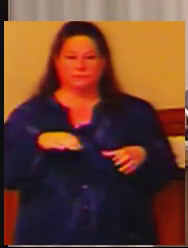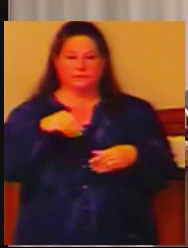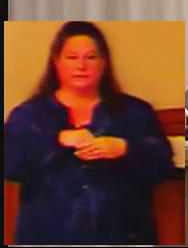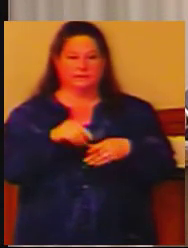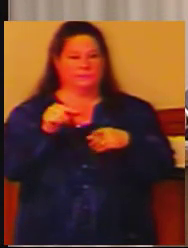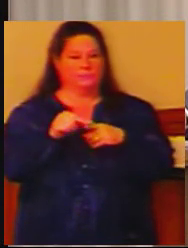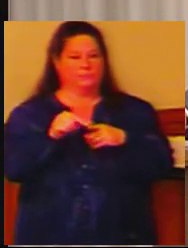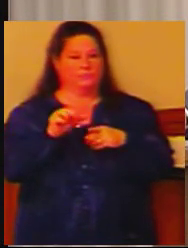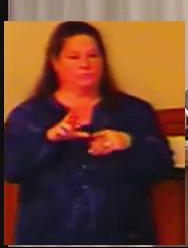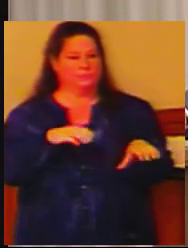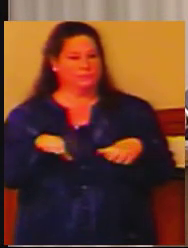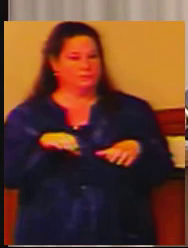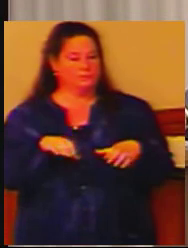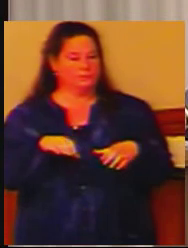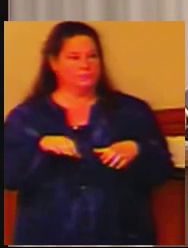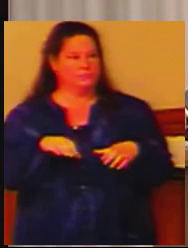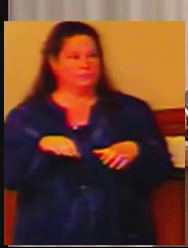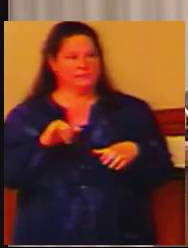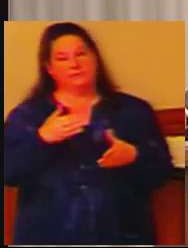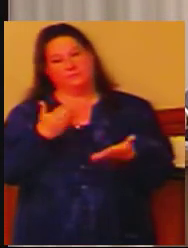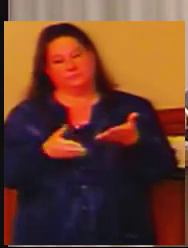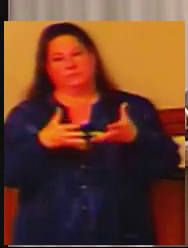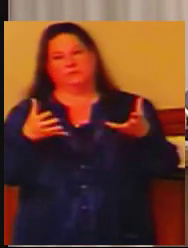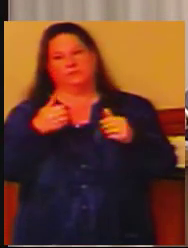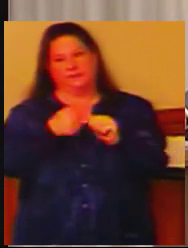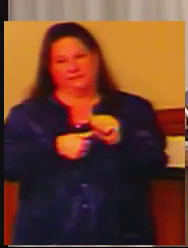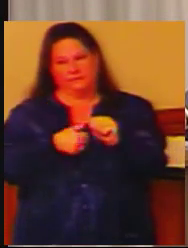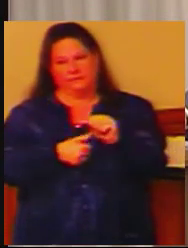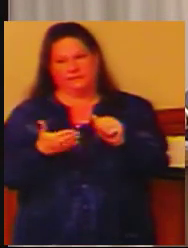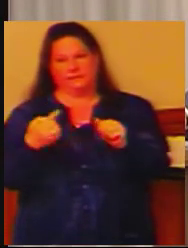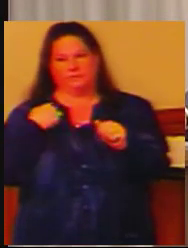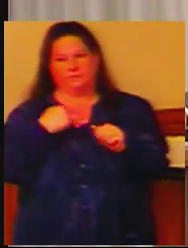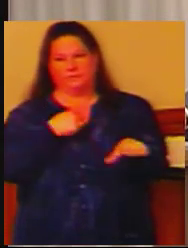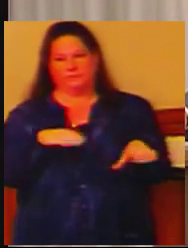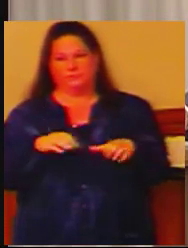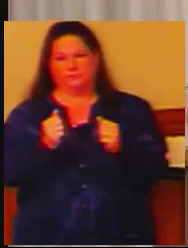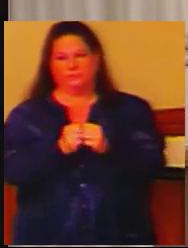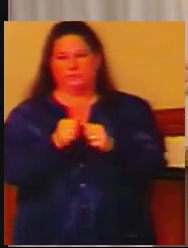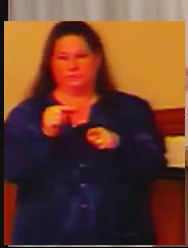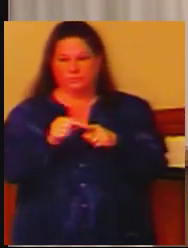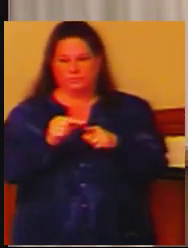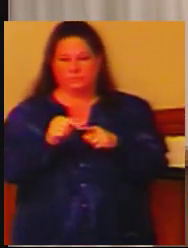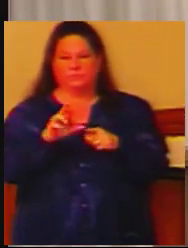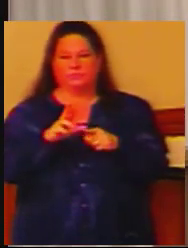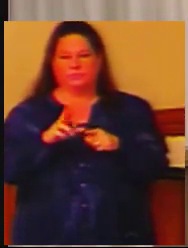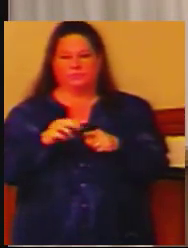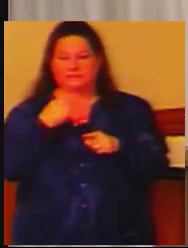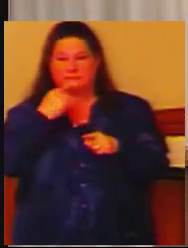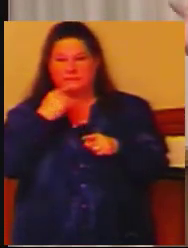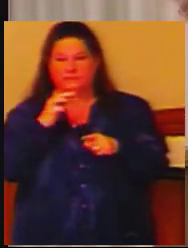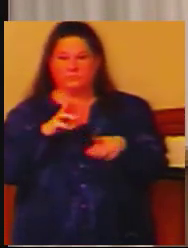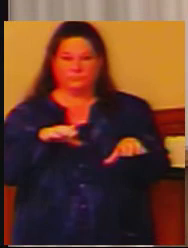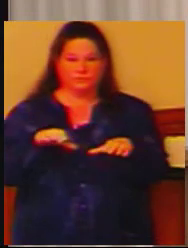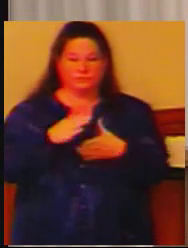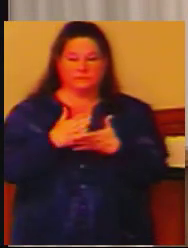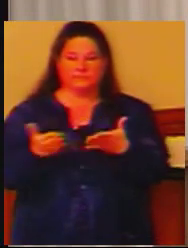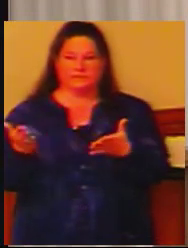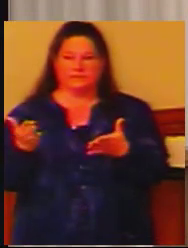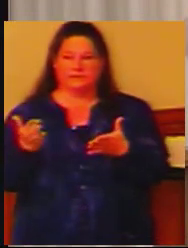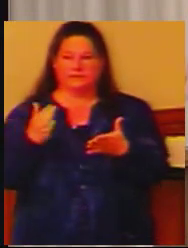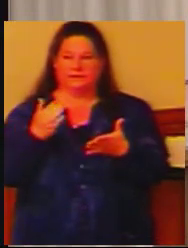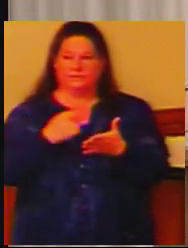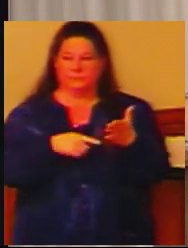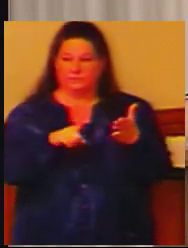the word or deed, so that's pretty much everything. Everything we do in word and deed, if you do something or say something, and here's what you need